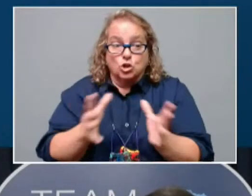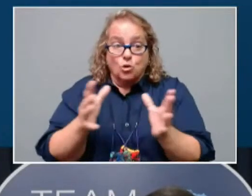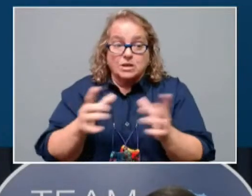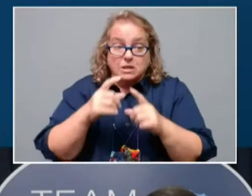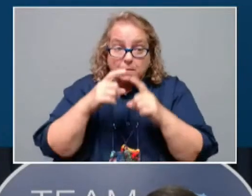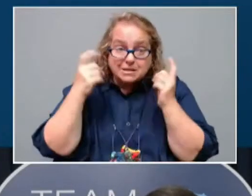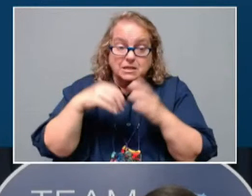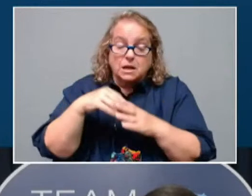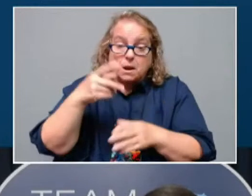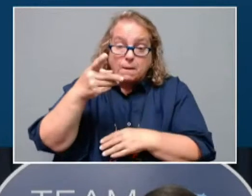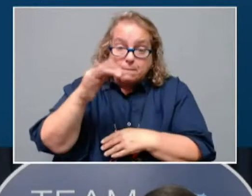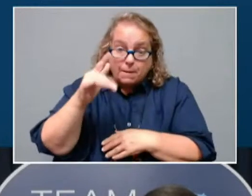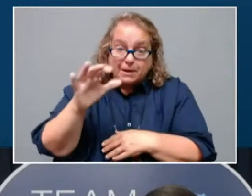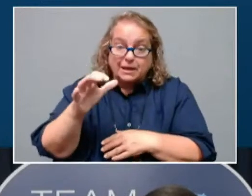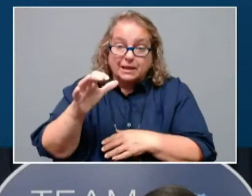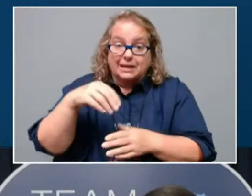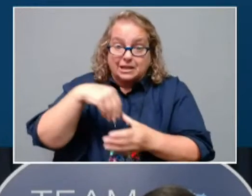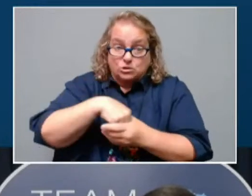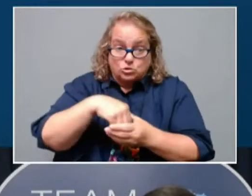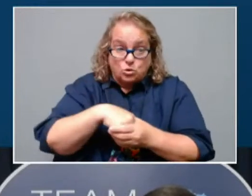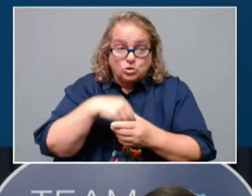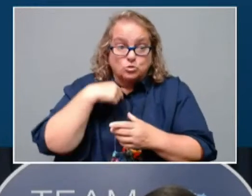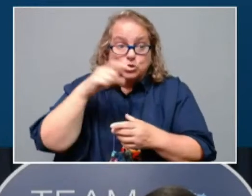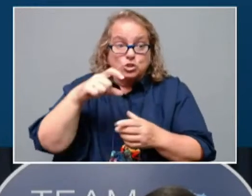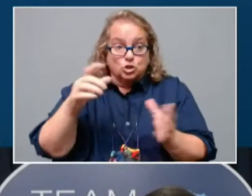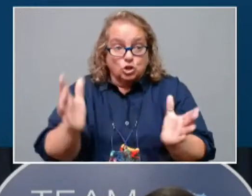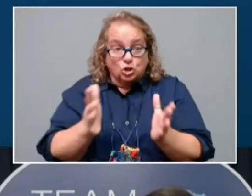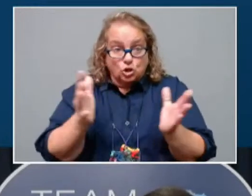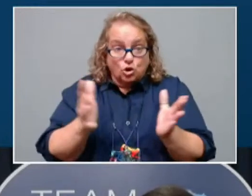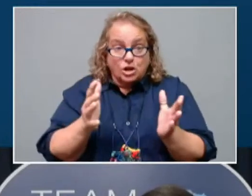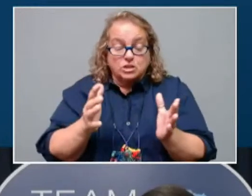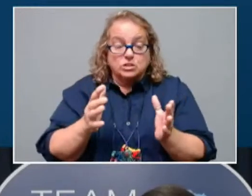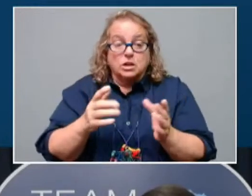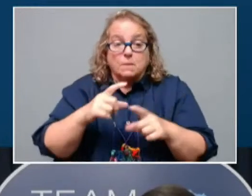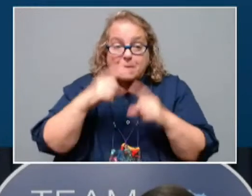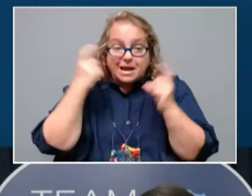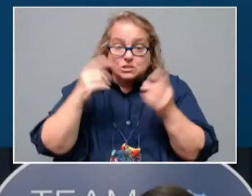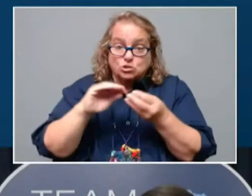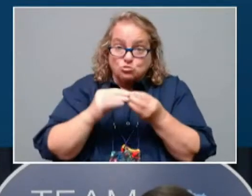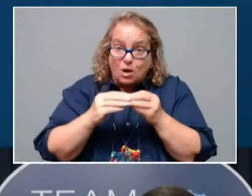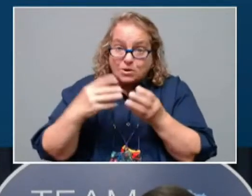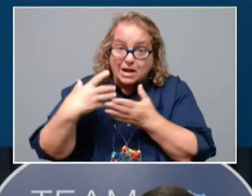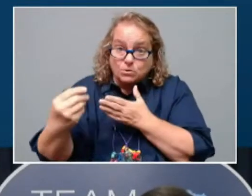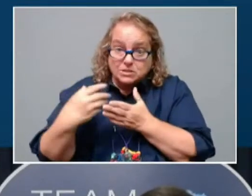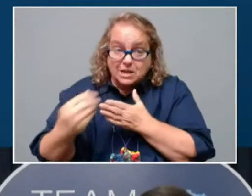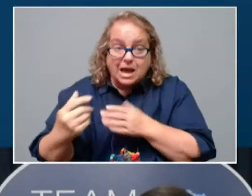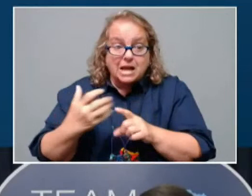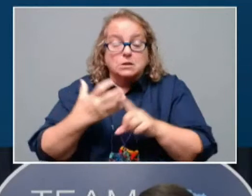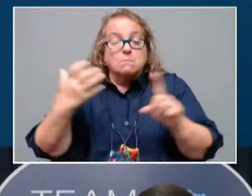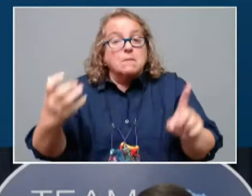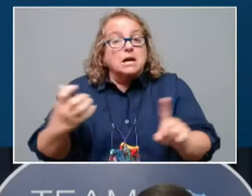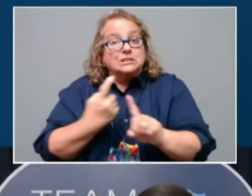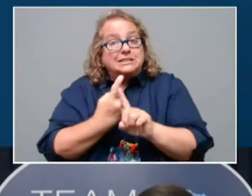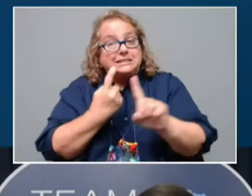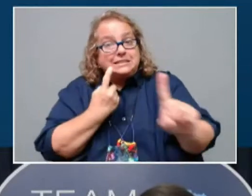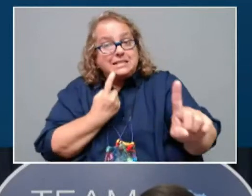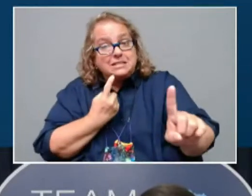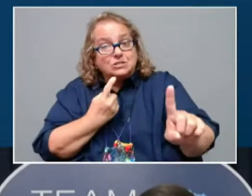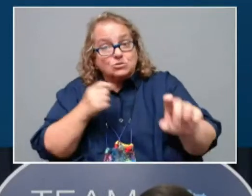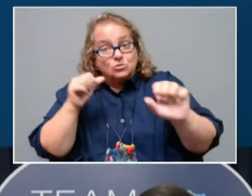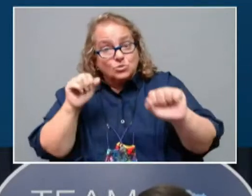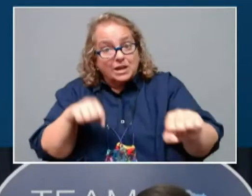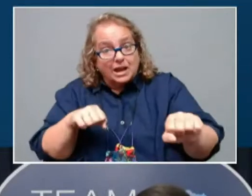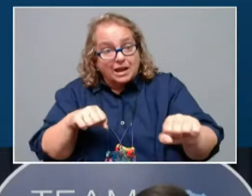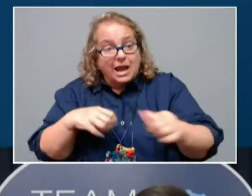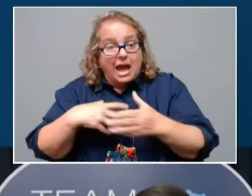settings. We need to be encouraging masking in crowded outdoor settings. As much distance as you can, use outdoor spaces as much as